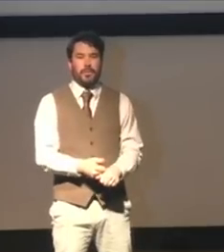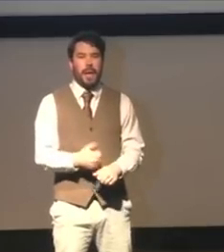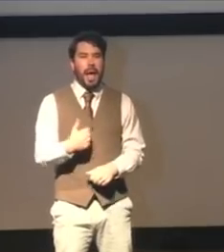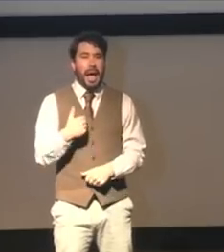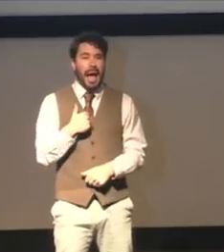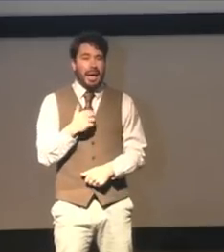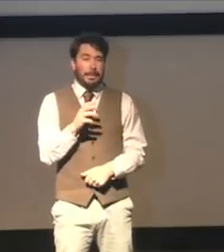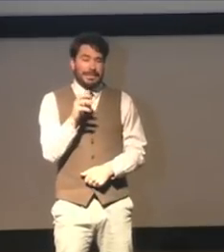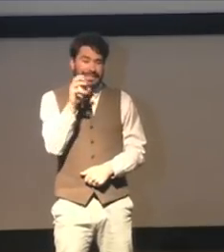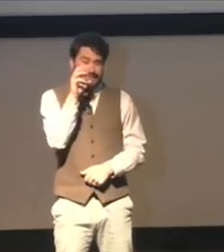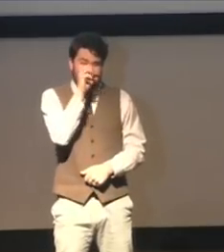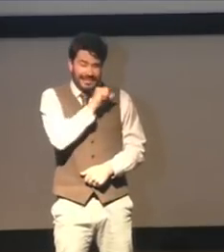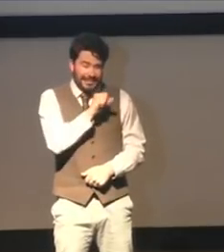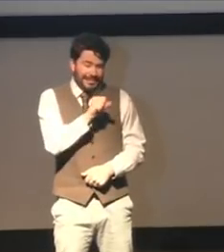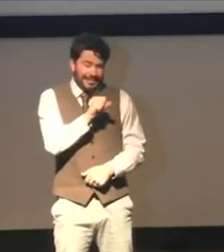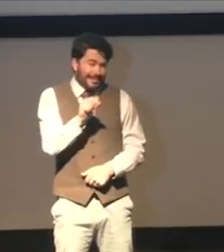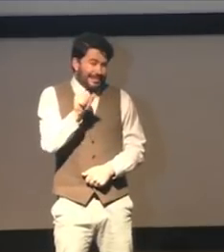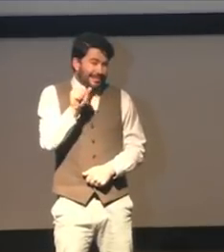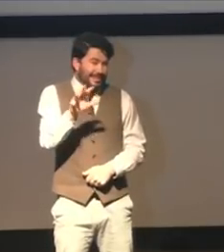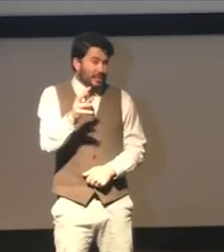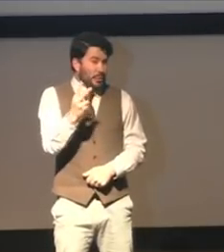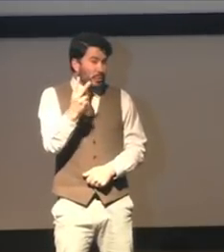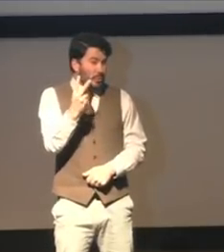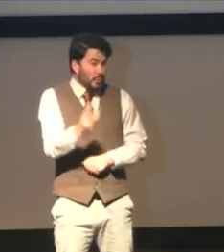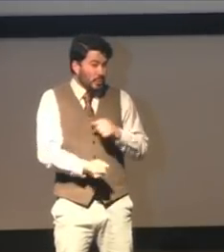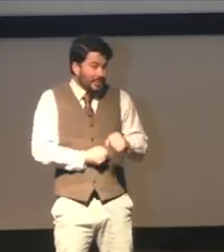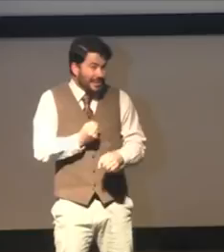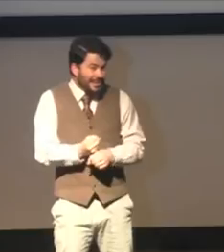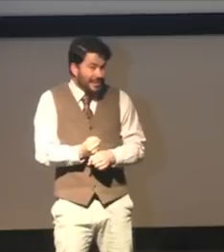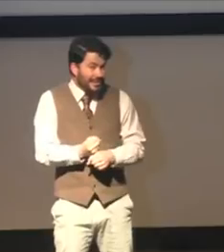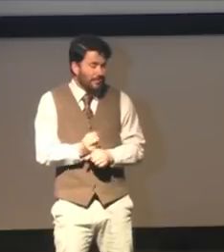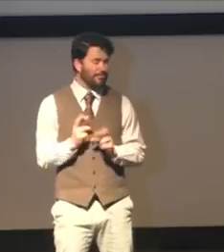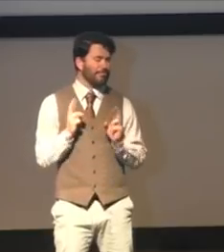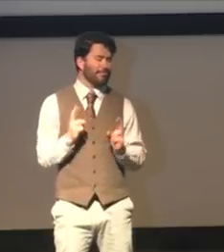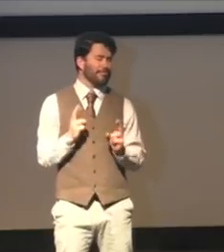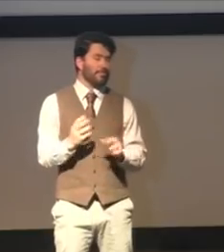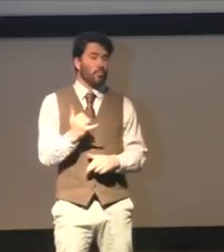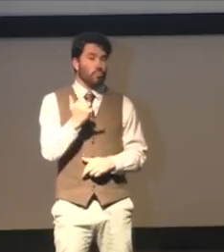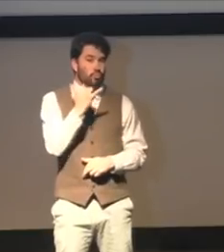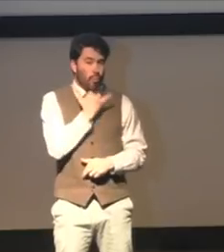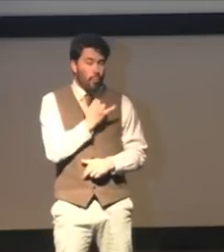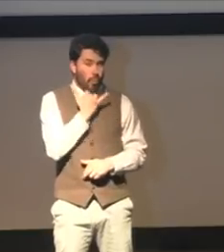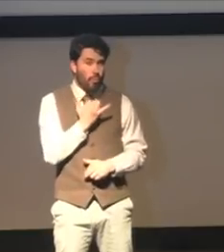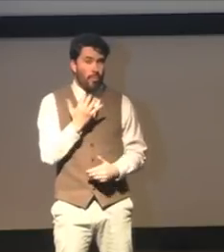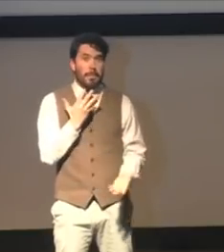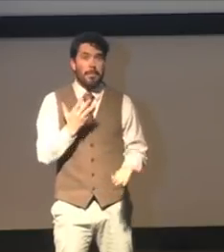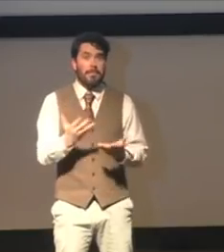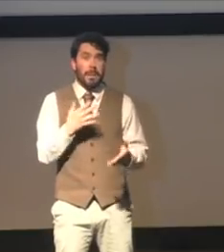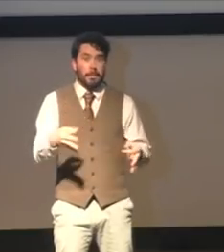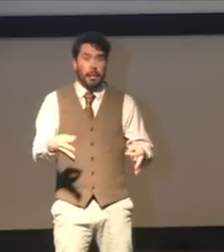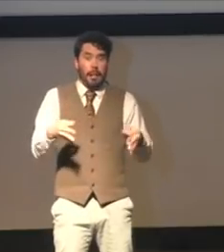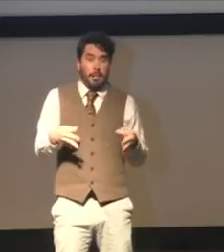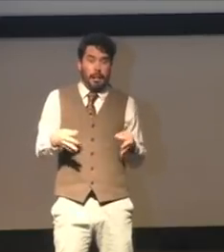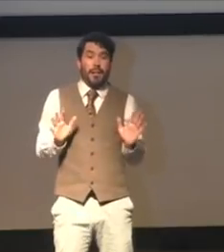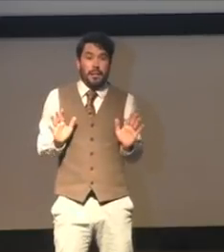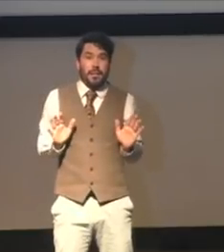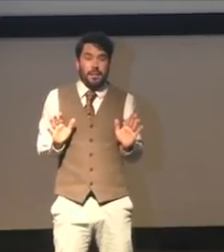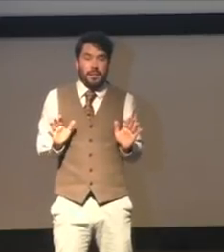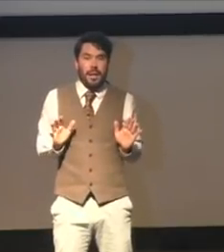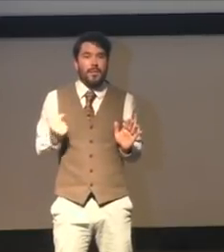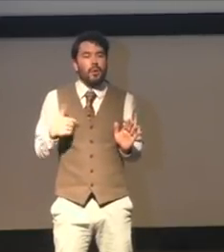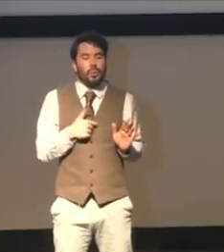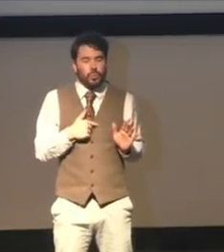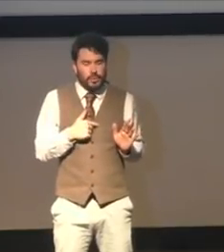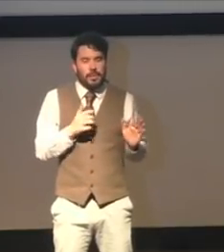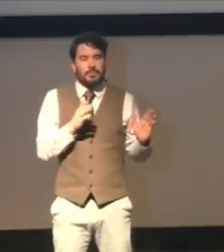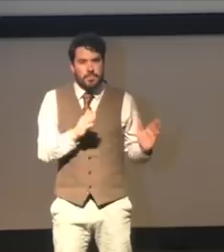years. Maybe I'm hoping that I'm wrong and it'll be less. But I think we need to plan as if we're going to be dealing with